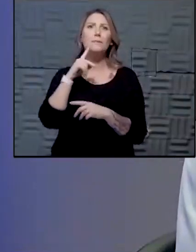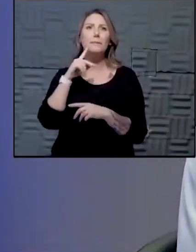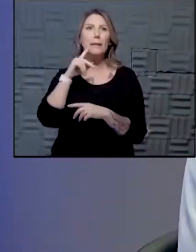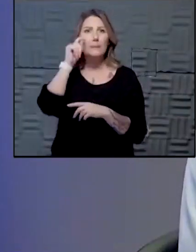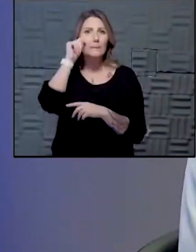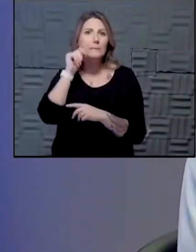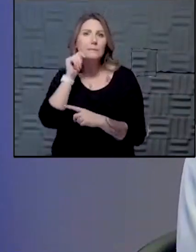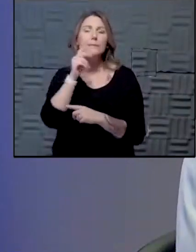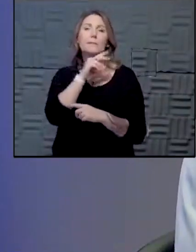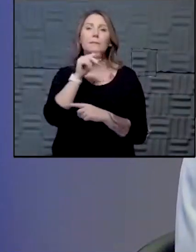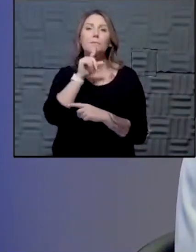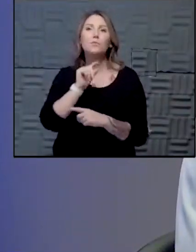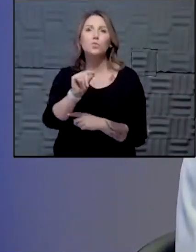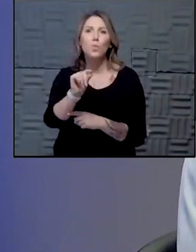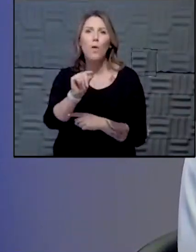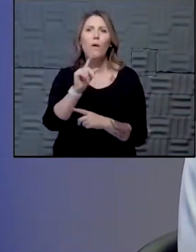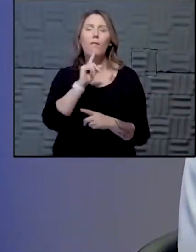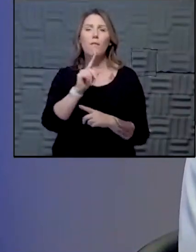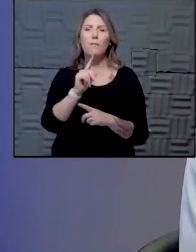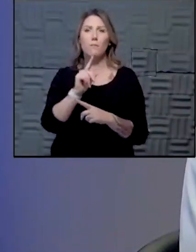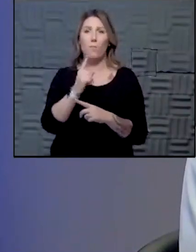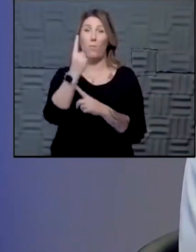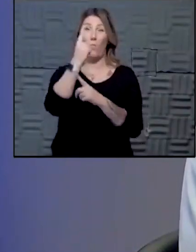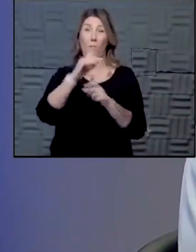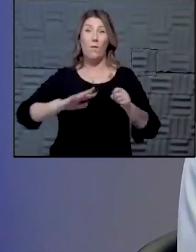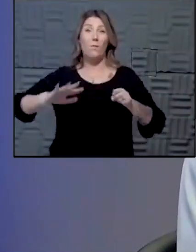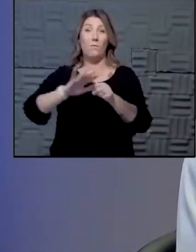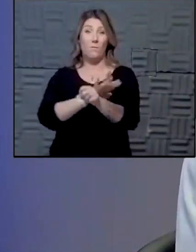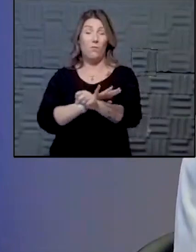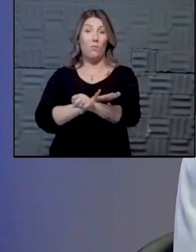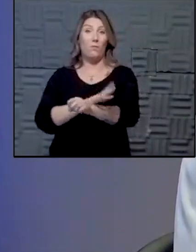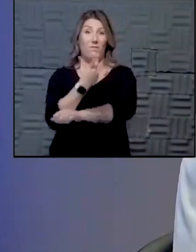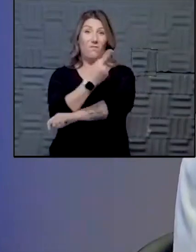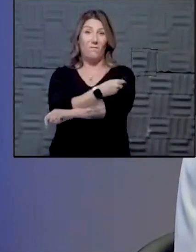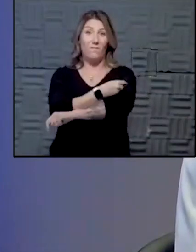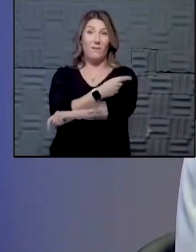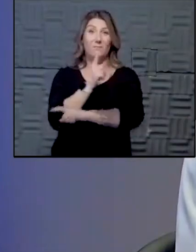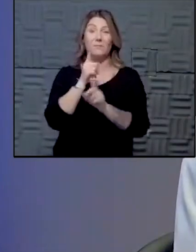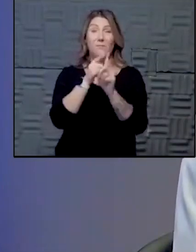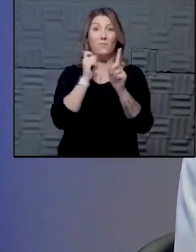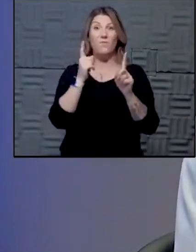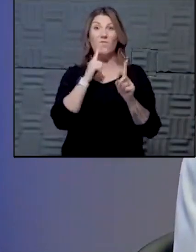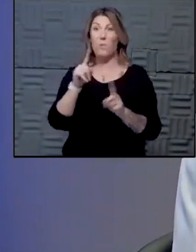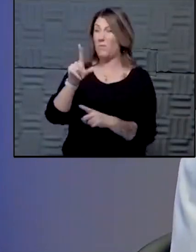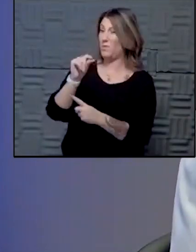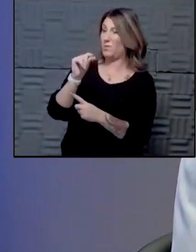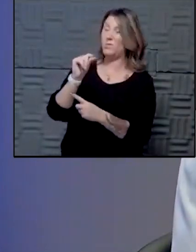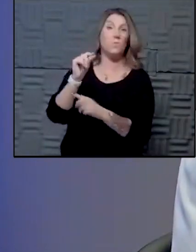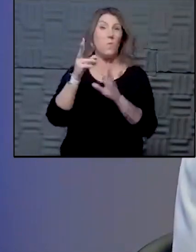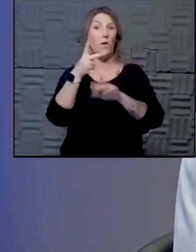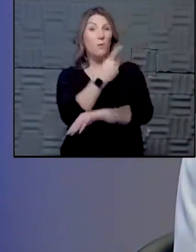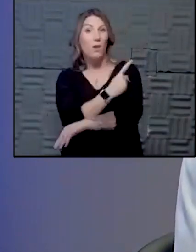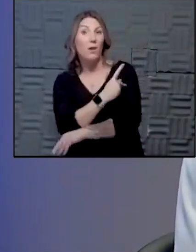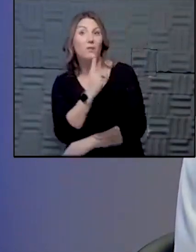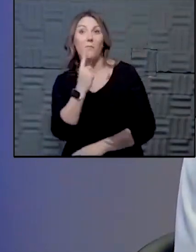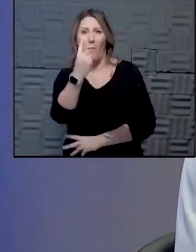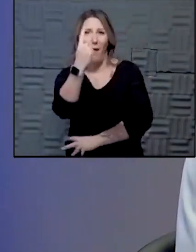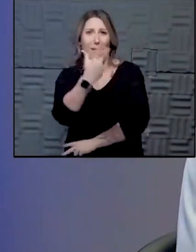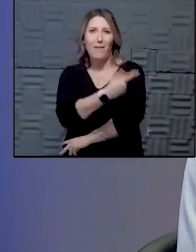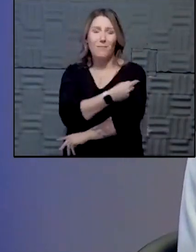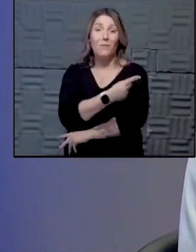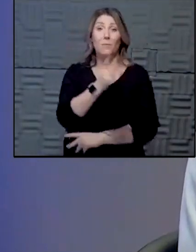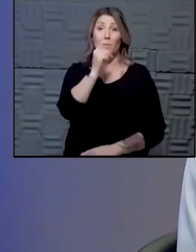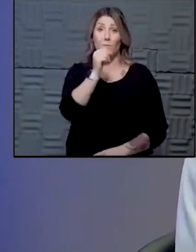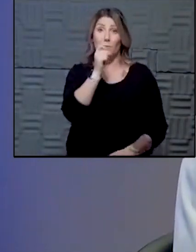acute infections, we had one that was fully vaccinated. So we know it does protect you. And again, who are we not seeing in